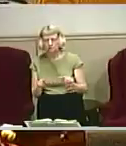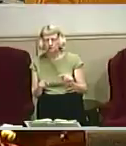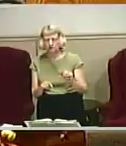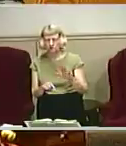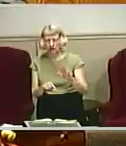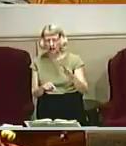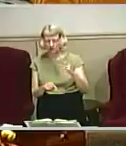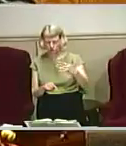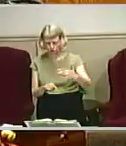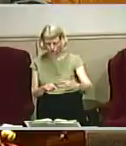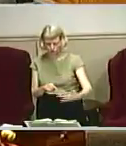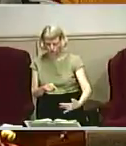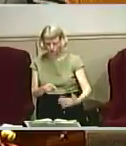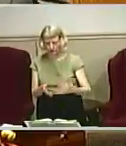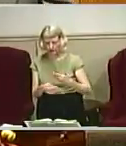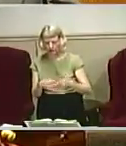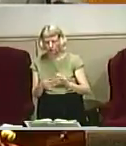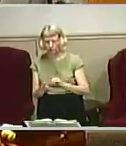and down.